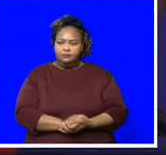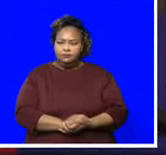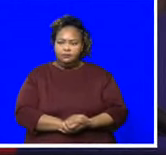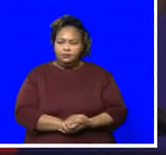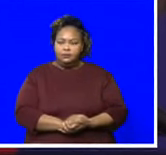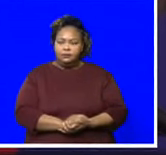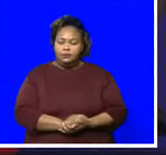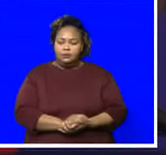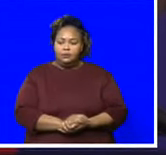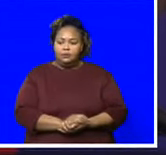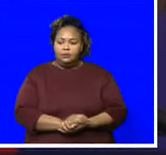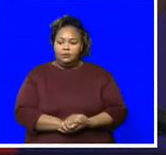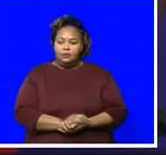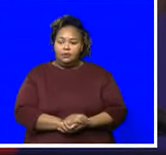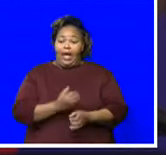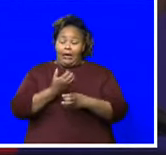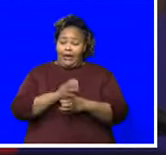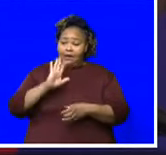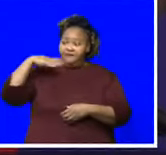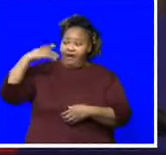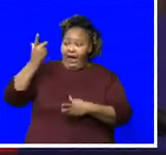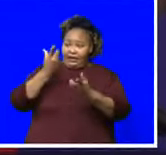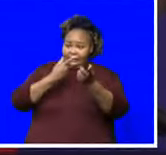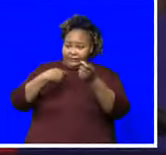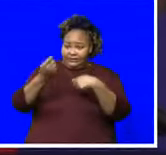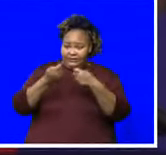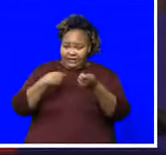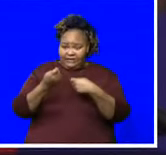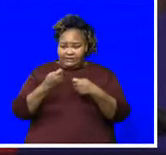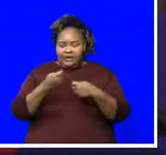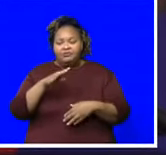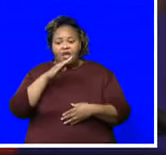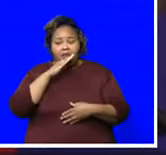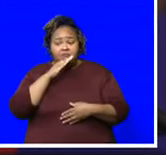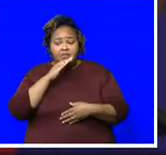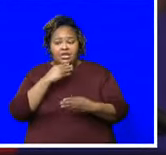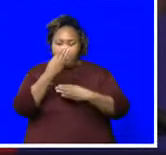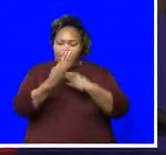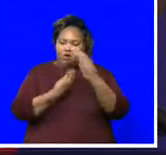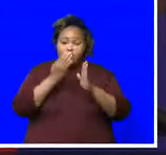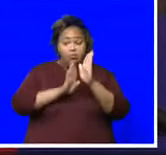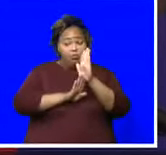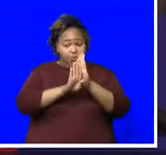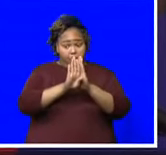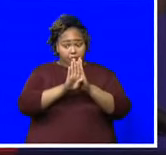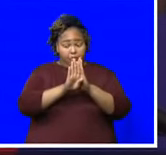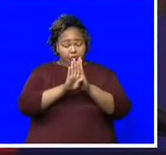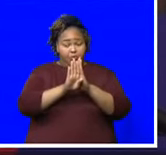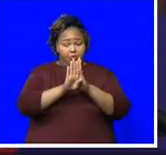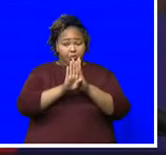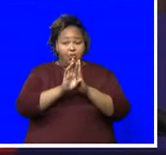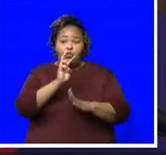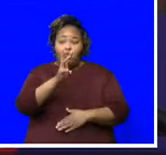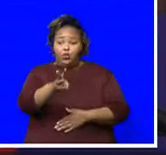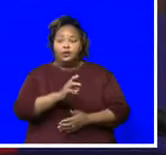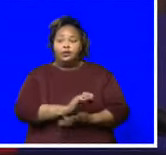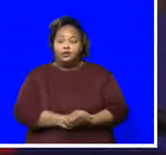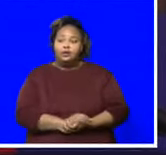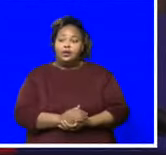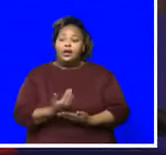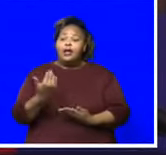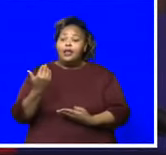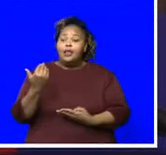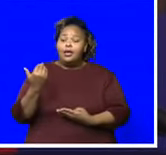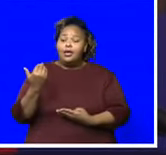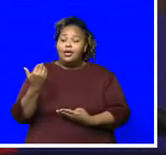model. The U.S. government supported the development of the AGOA utilization strategy for Eswatini that was launched last